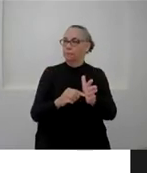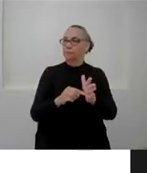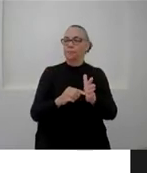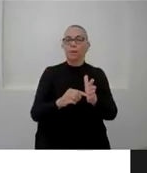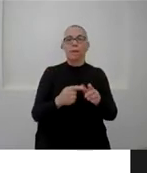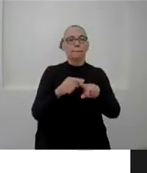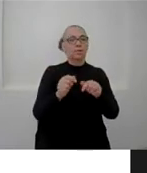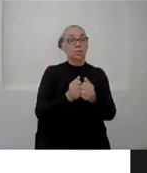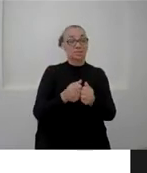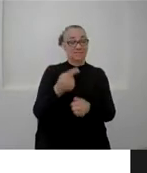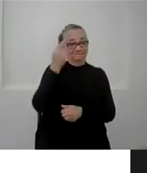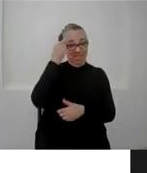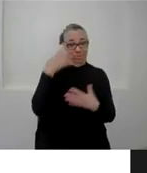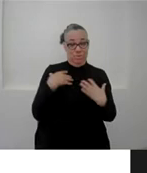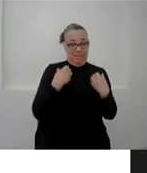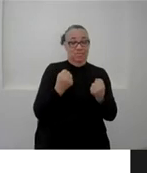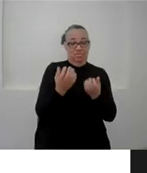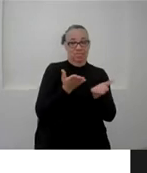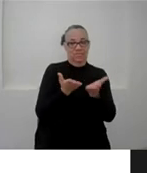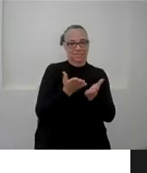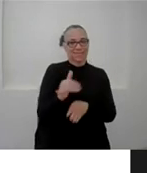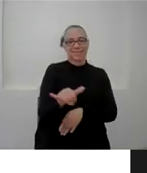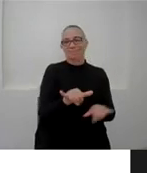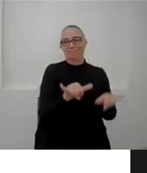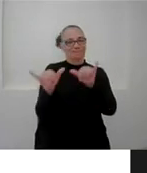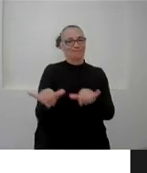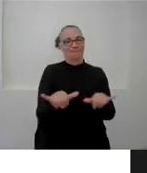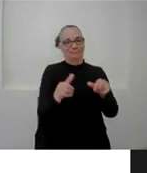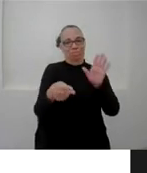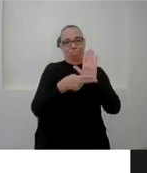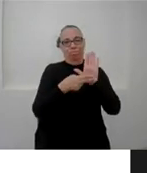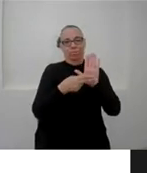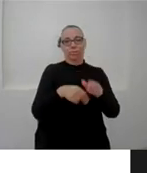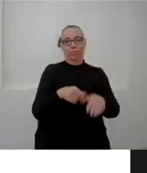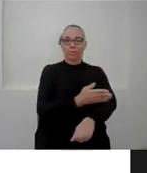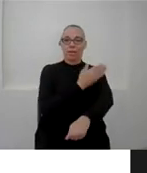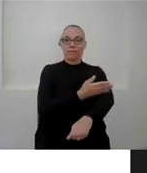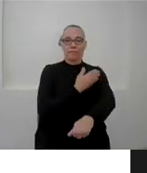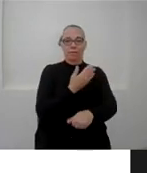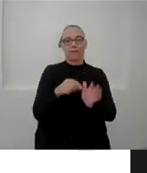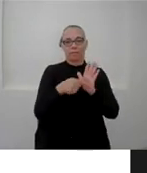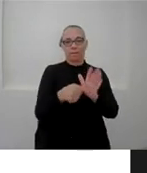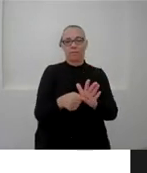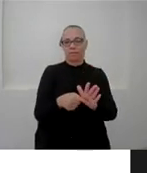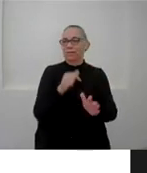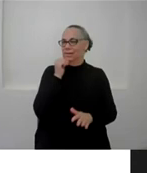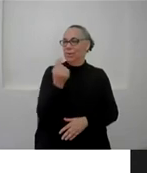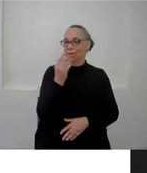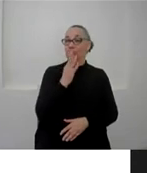mental health services, the same model is often known as the recovery model. So although I'm going to be talking about people with intellectual